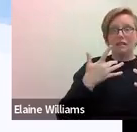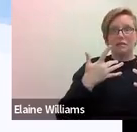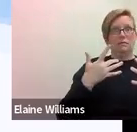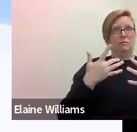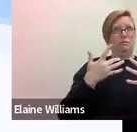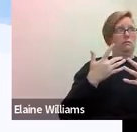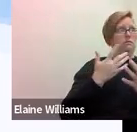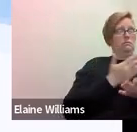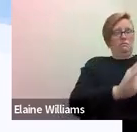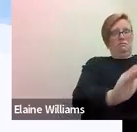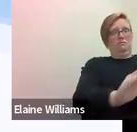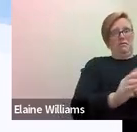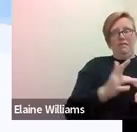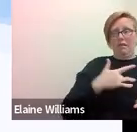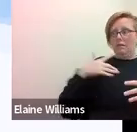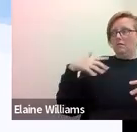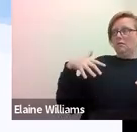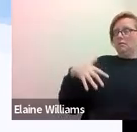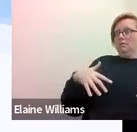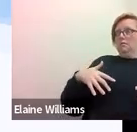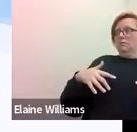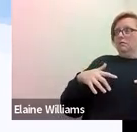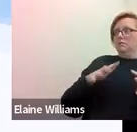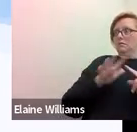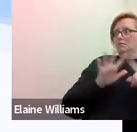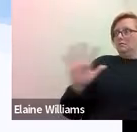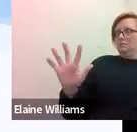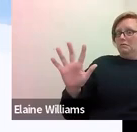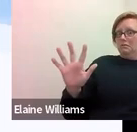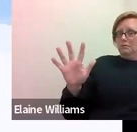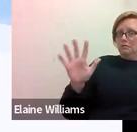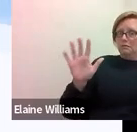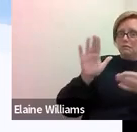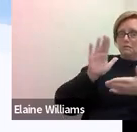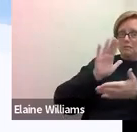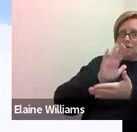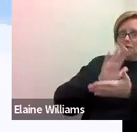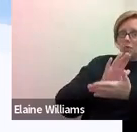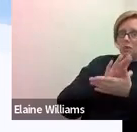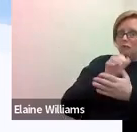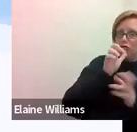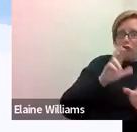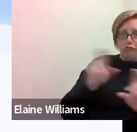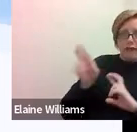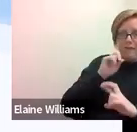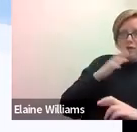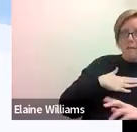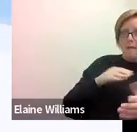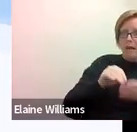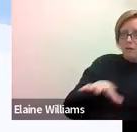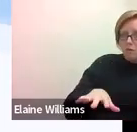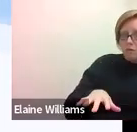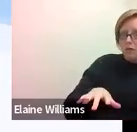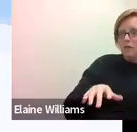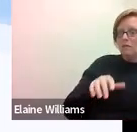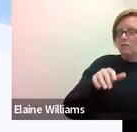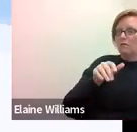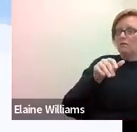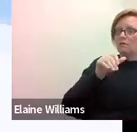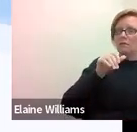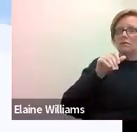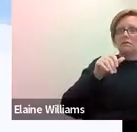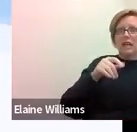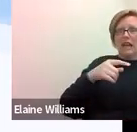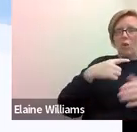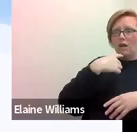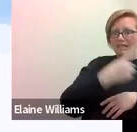just being really honest, where they've just felt like schools either weren't prepared or really encouraged families not to come